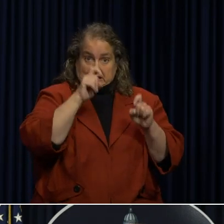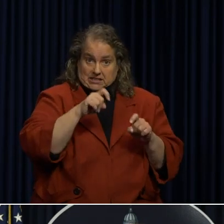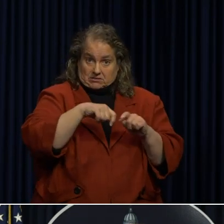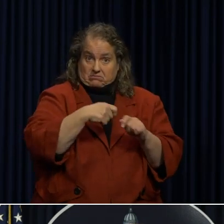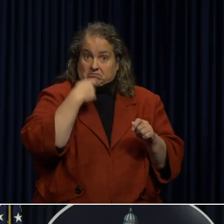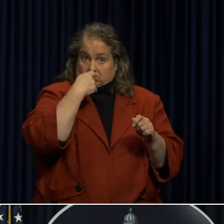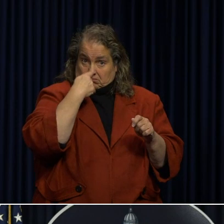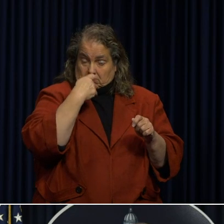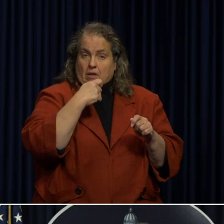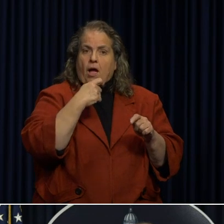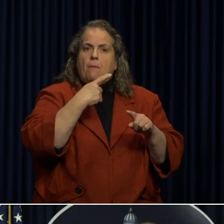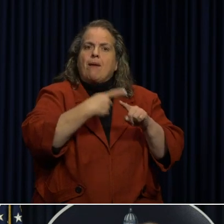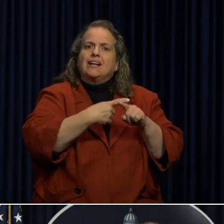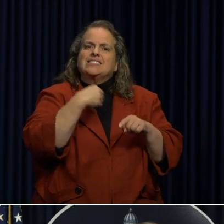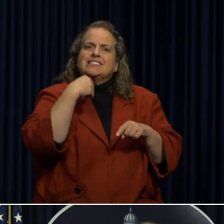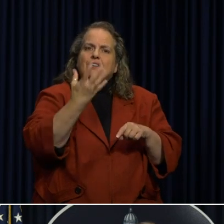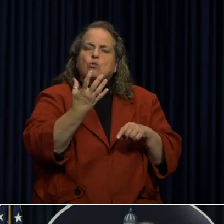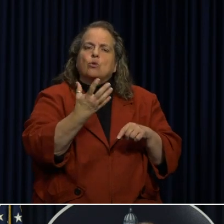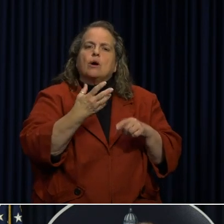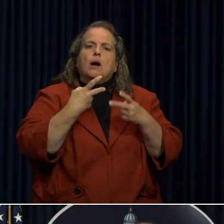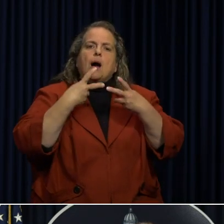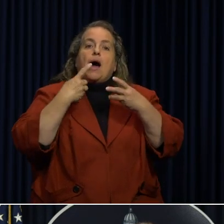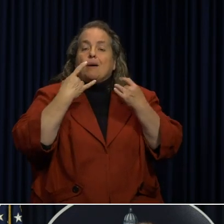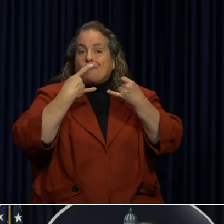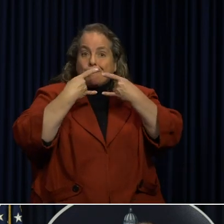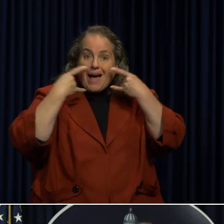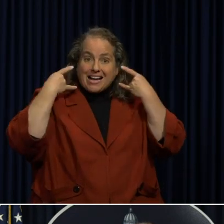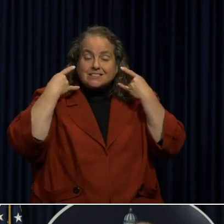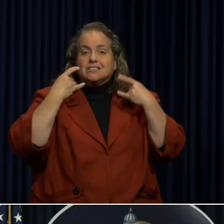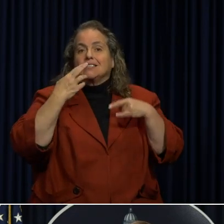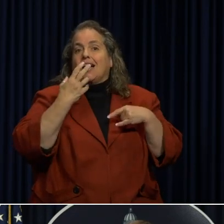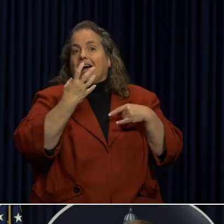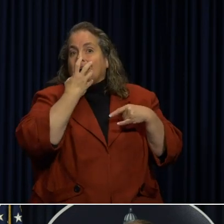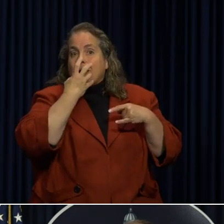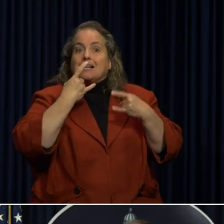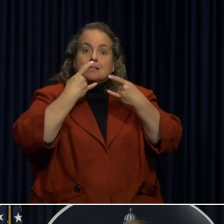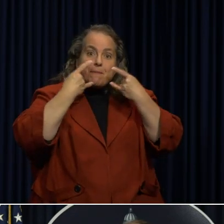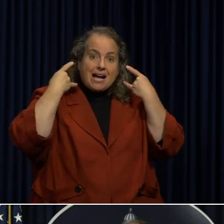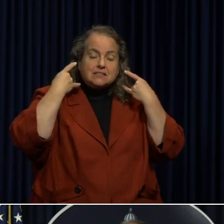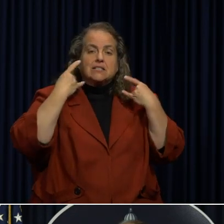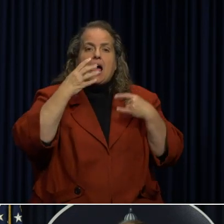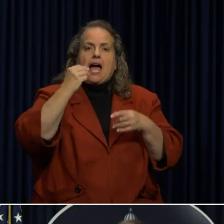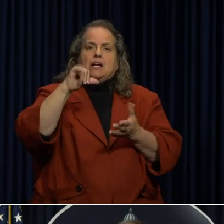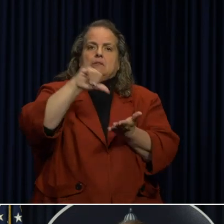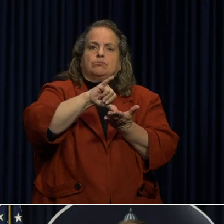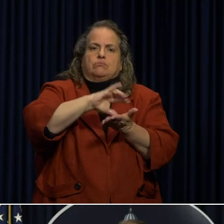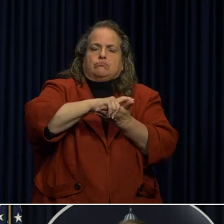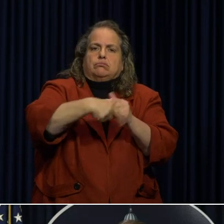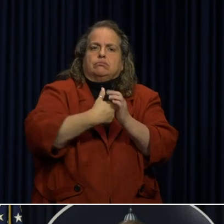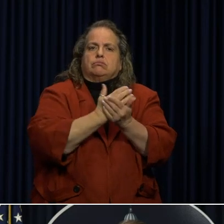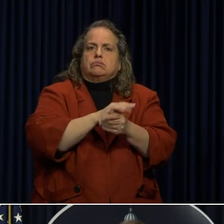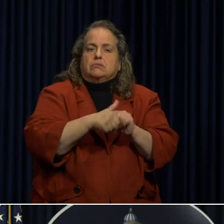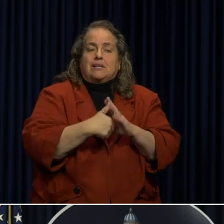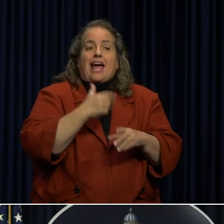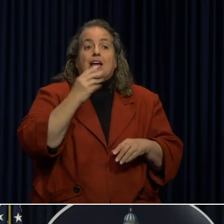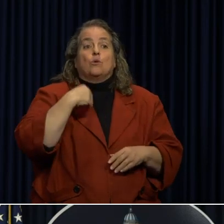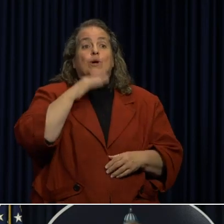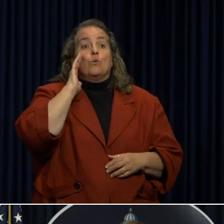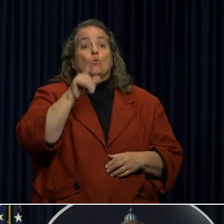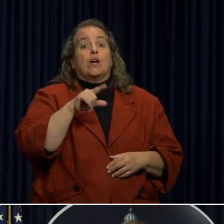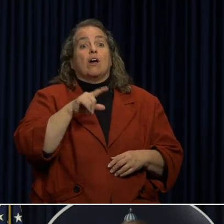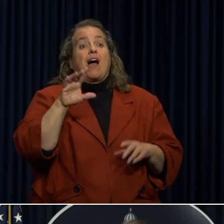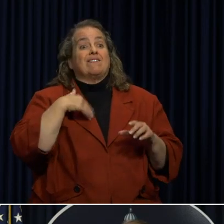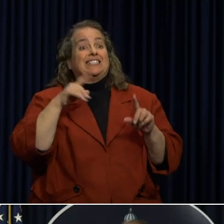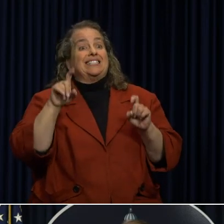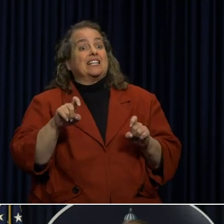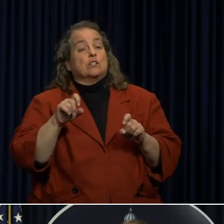hand sanitizer. Our goal has been to locate Louisville and Lexington near predominantly African American communities because of the